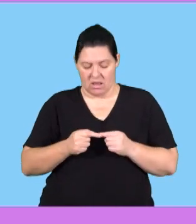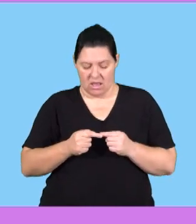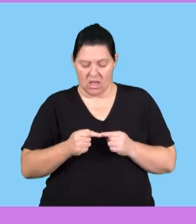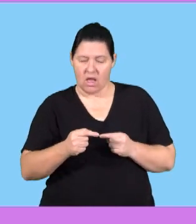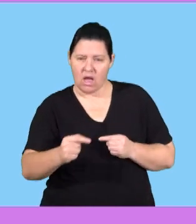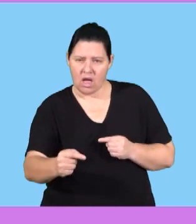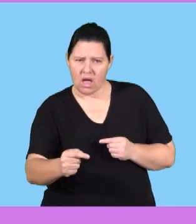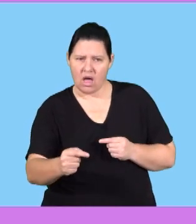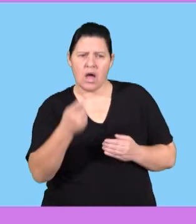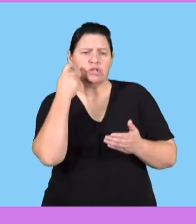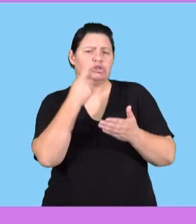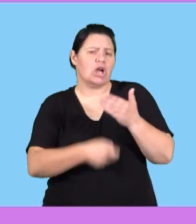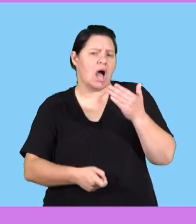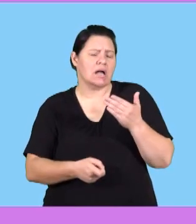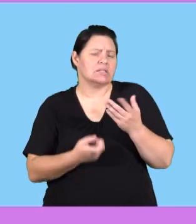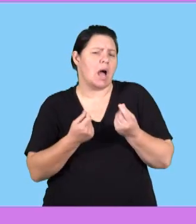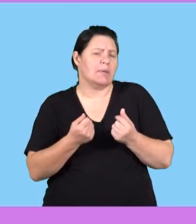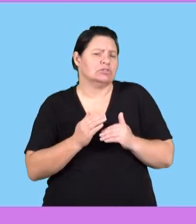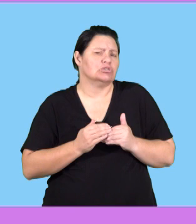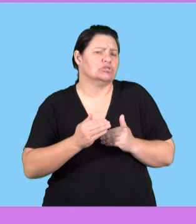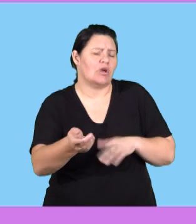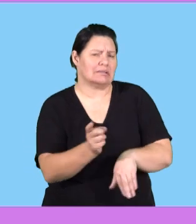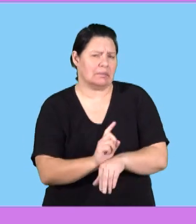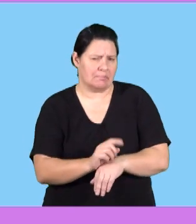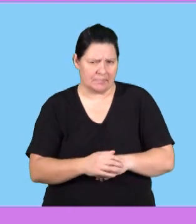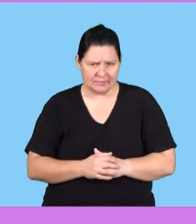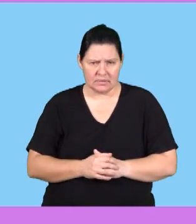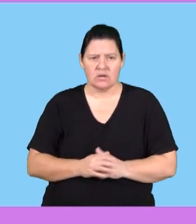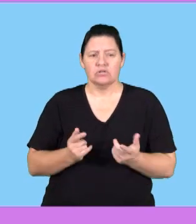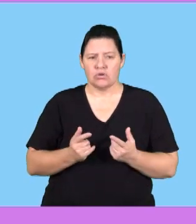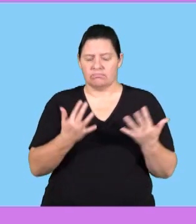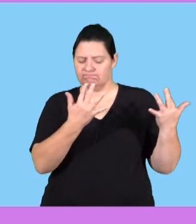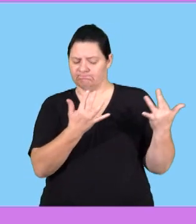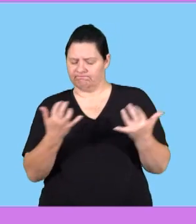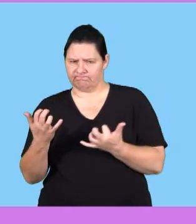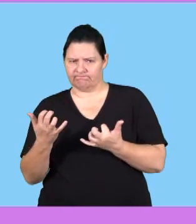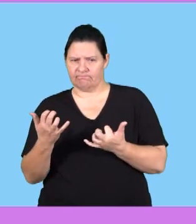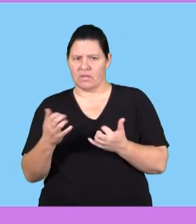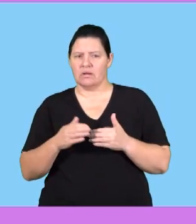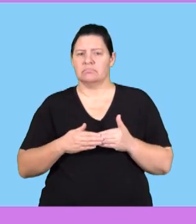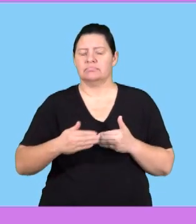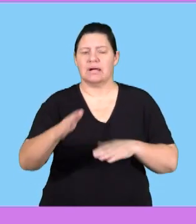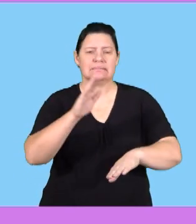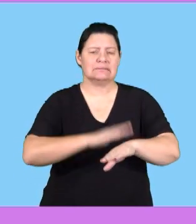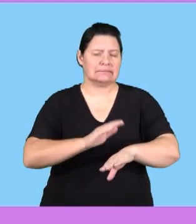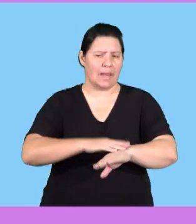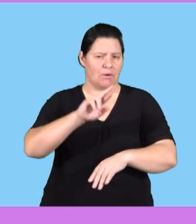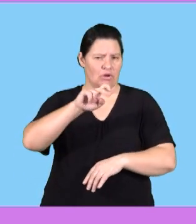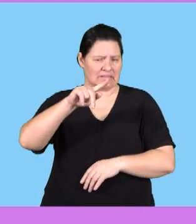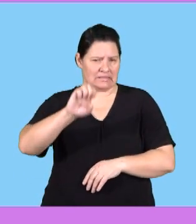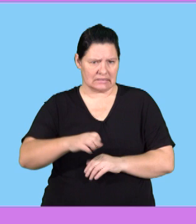distance covered over a period of time. To calculate the distance time rate, we must know the